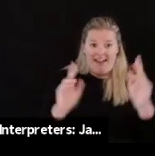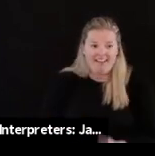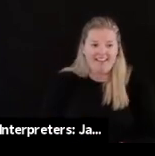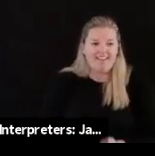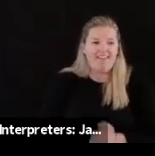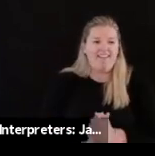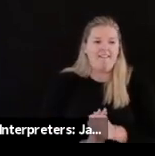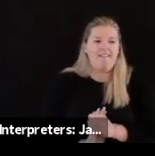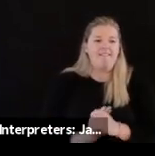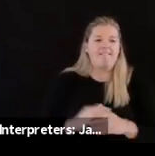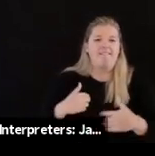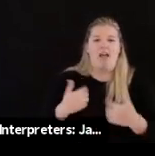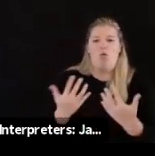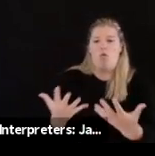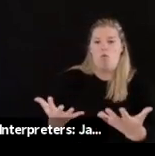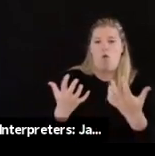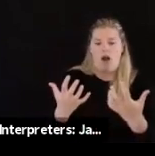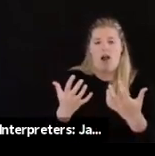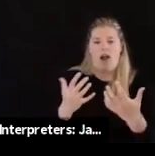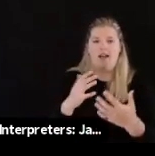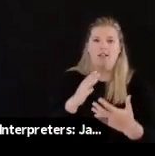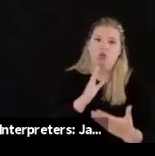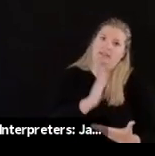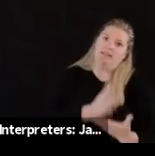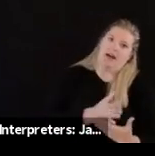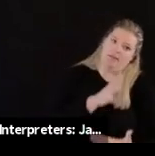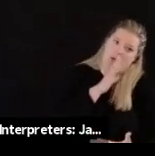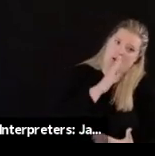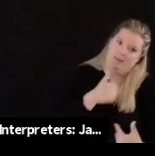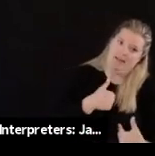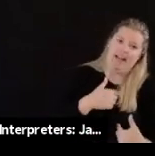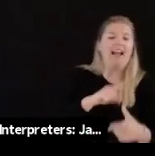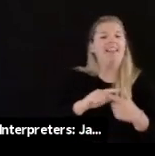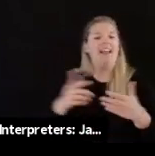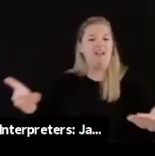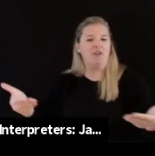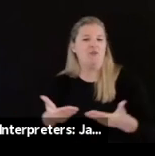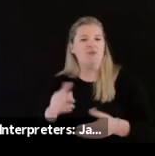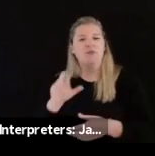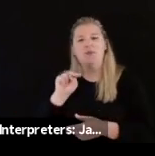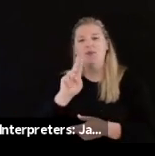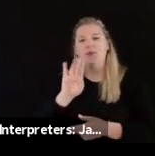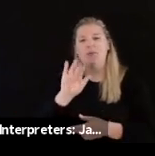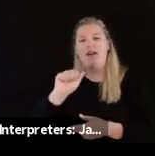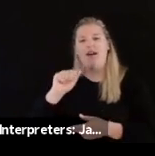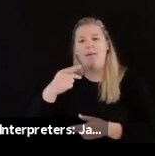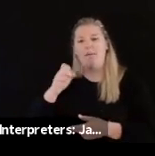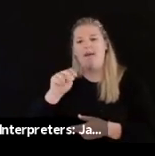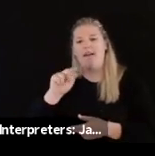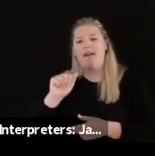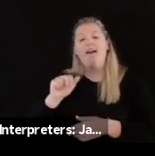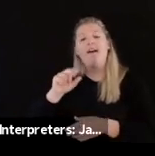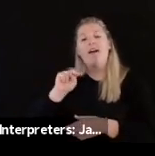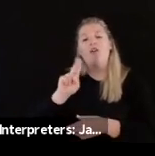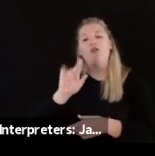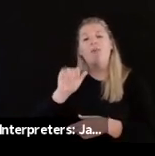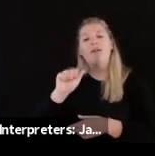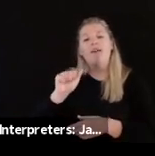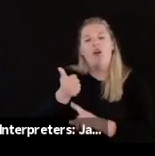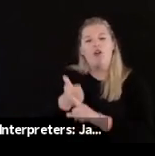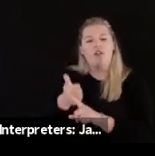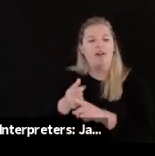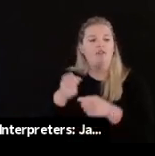I'd like to now stop talking and introduce you all to Nubia Pena. Nubia is the director of the